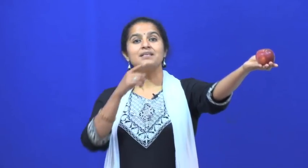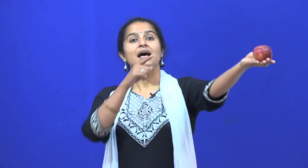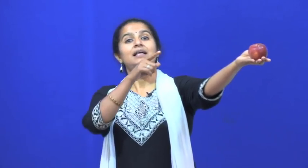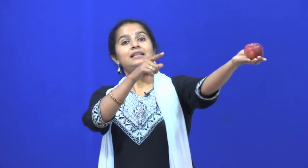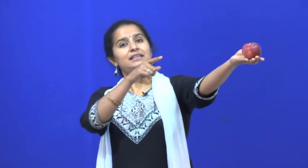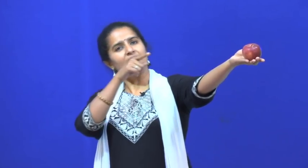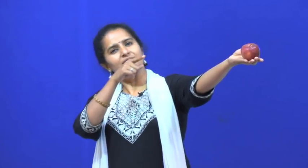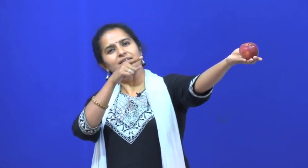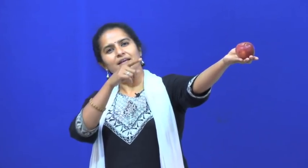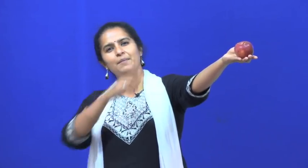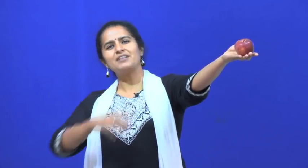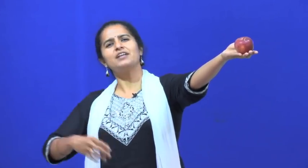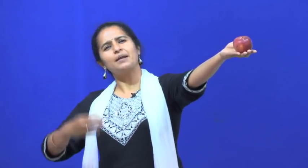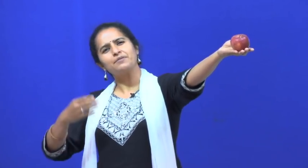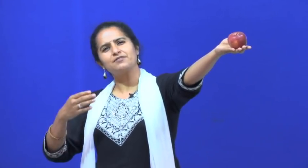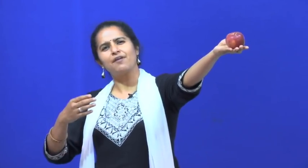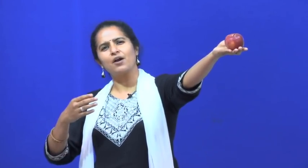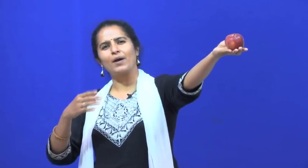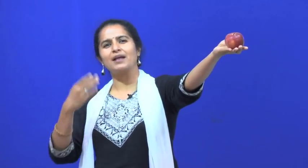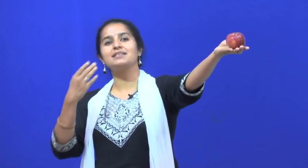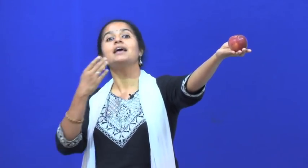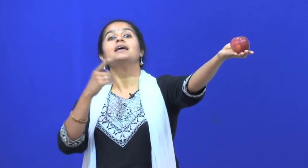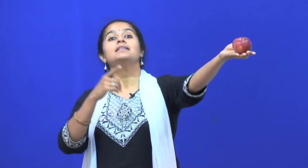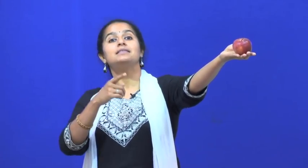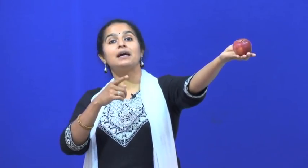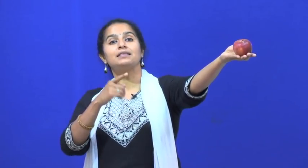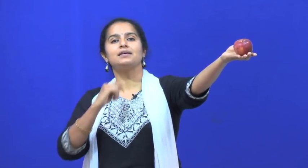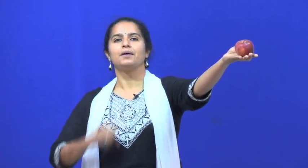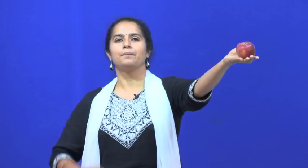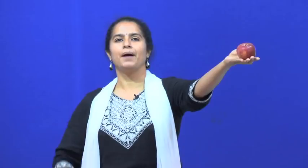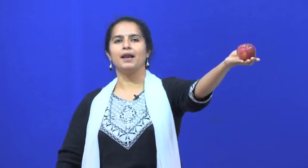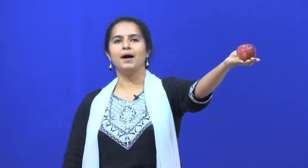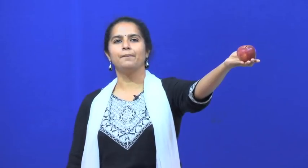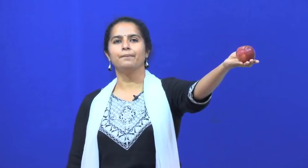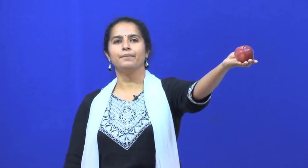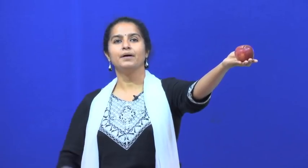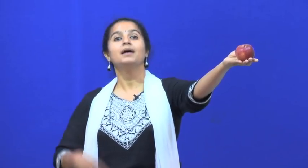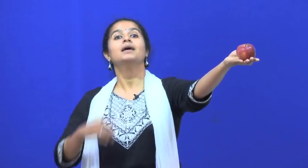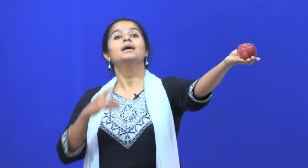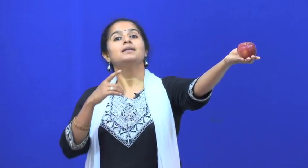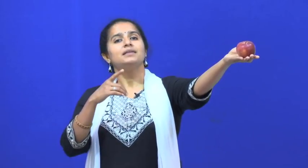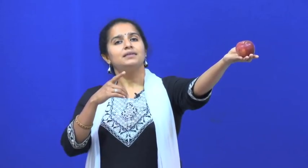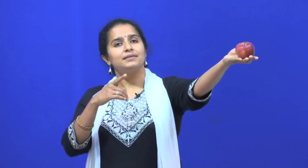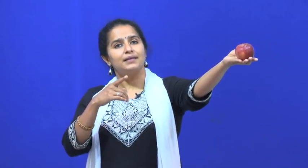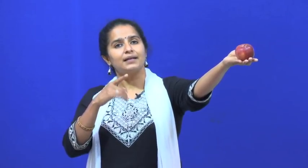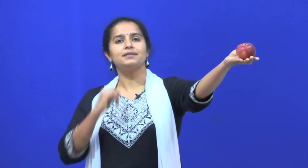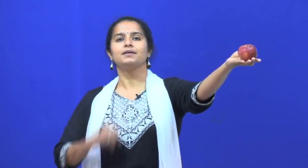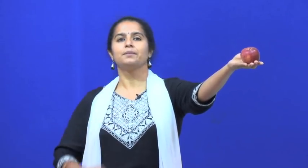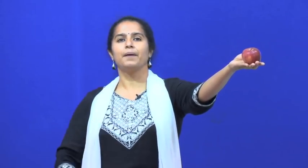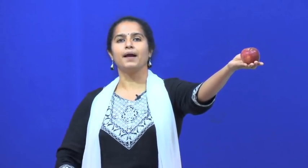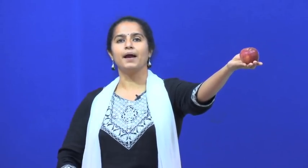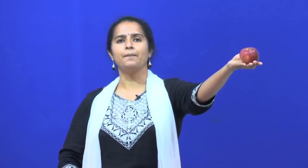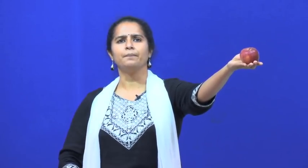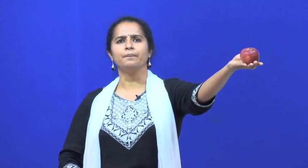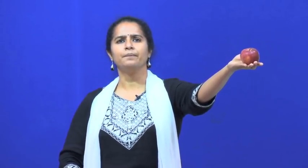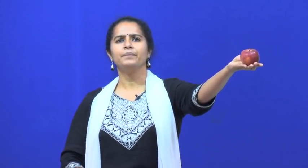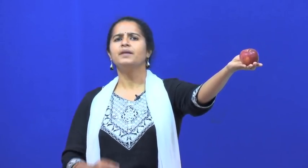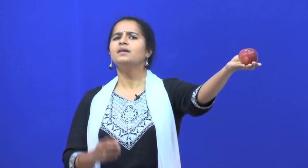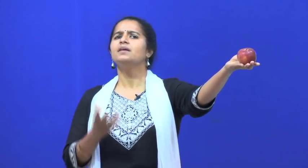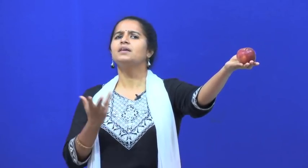it becomes tat. Imagine that it's far away, and I say tat phalam. Tat